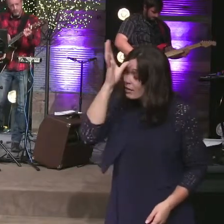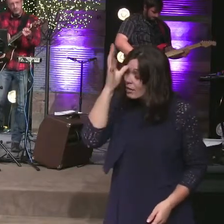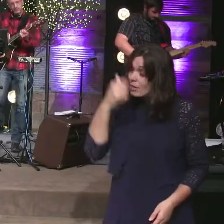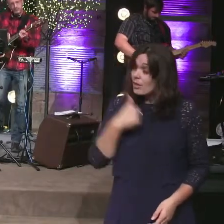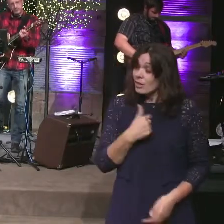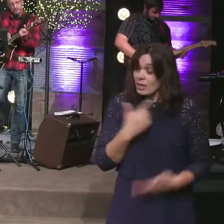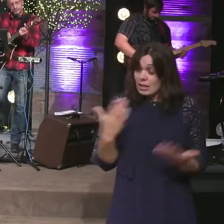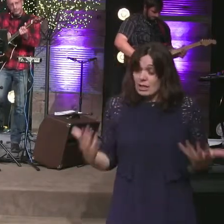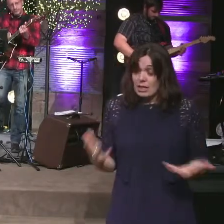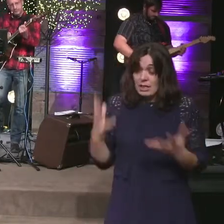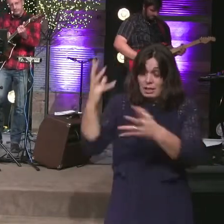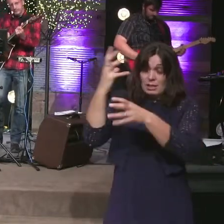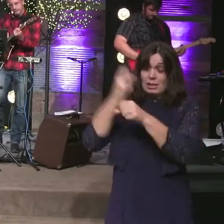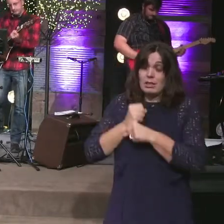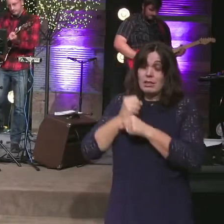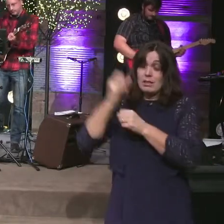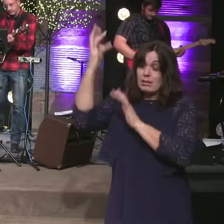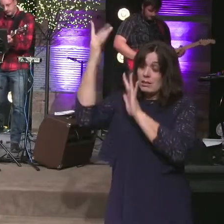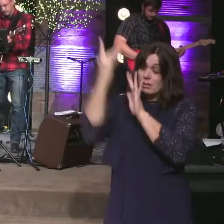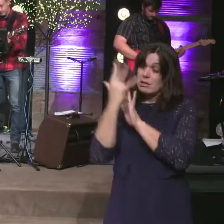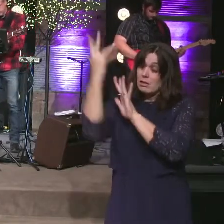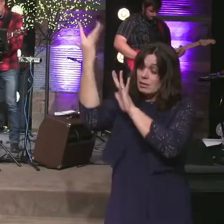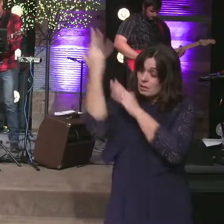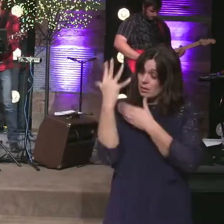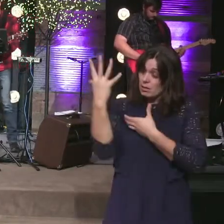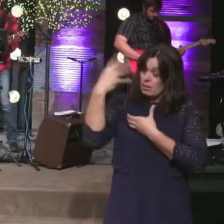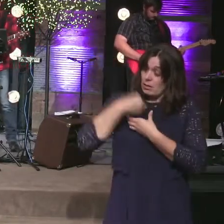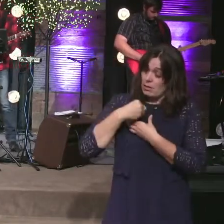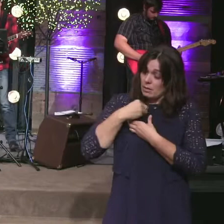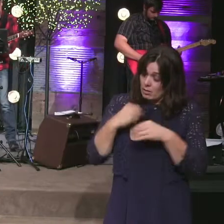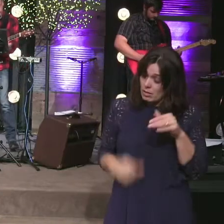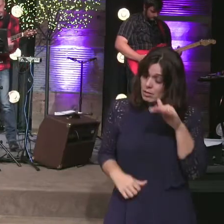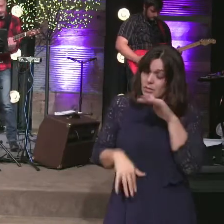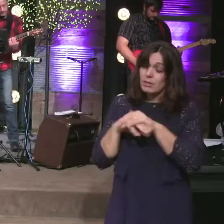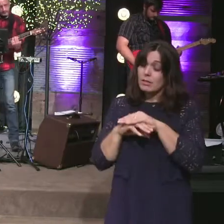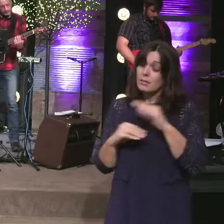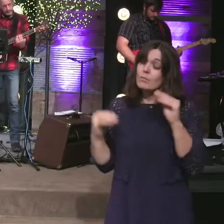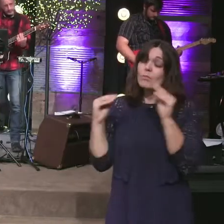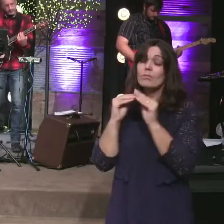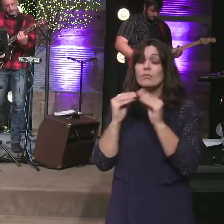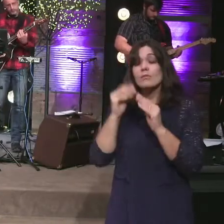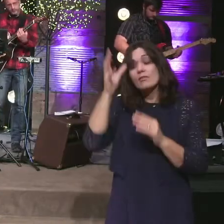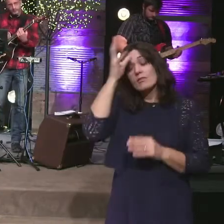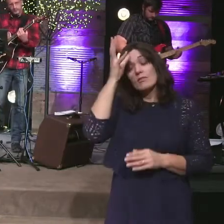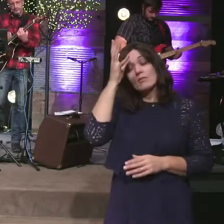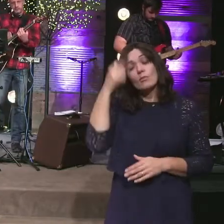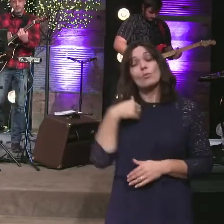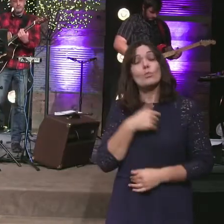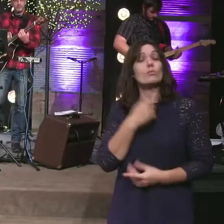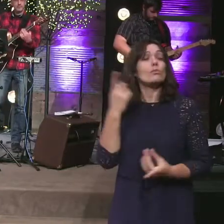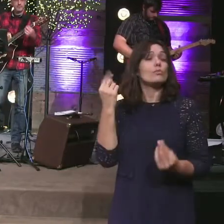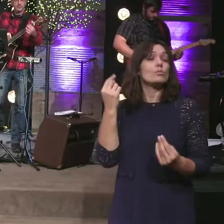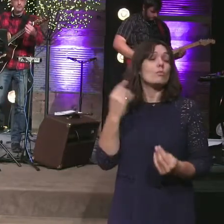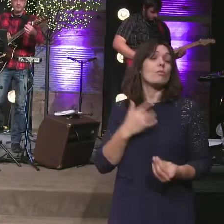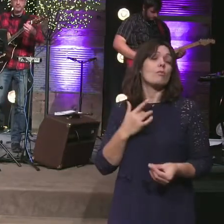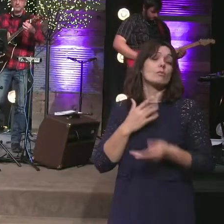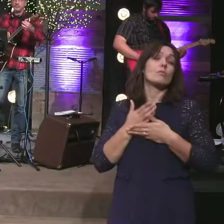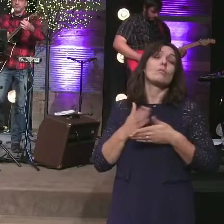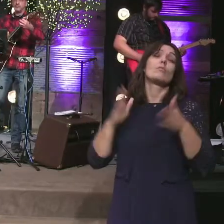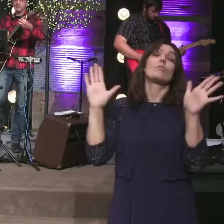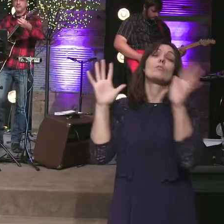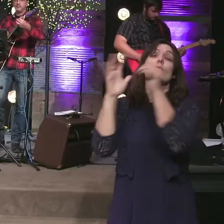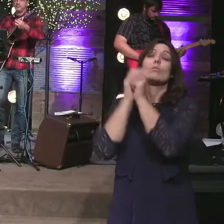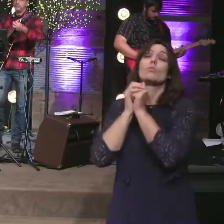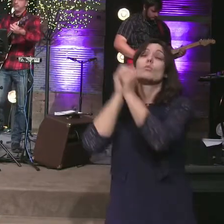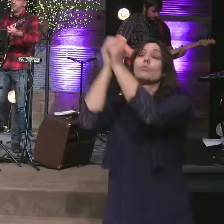need more of You. We need You to fill us up. Father, as we open our hearts to worship You, Father, I pray that